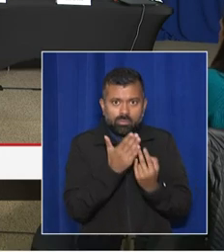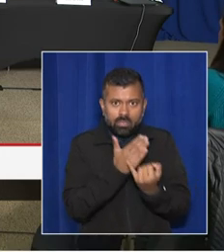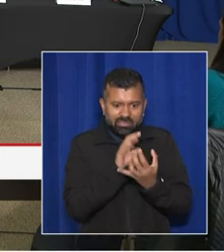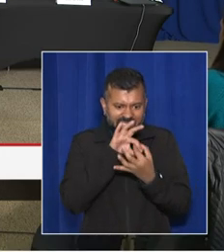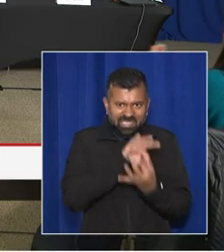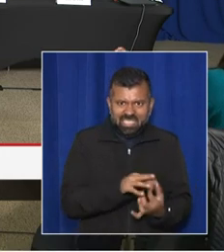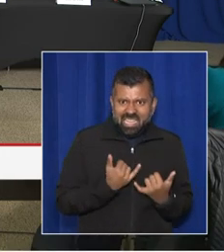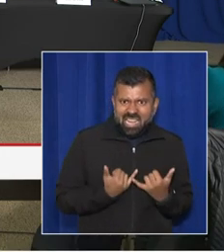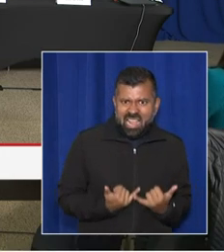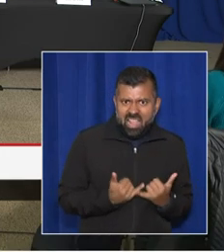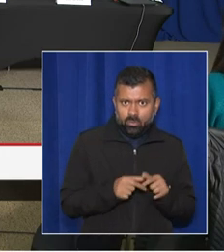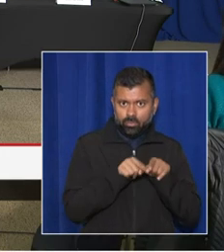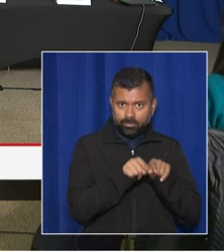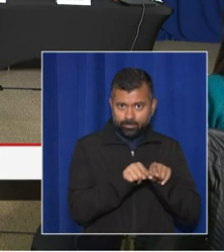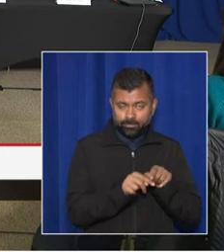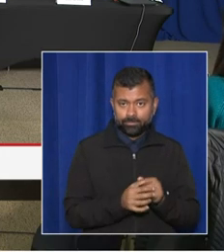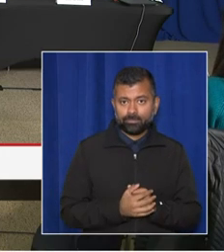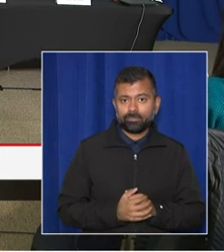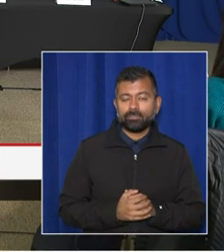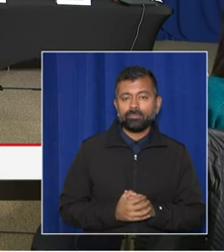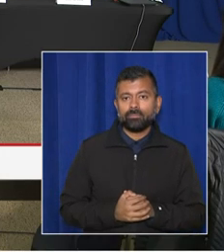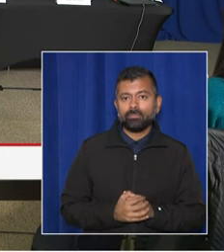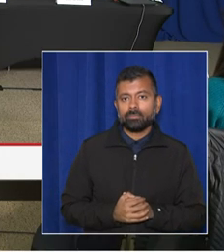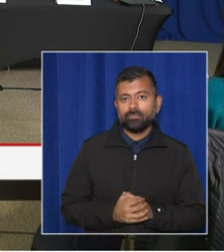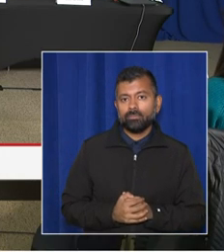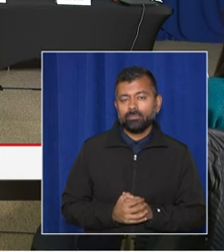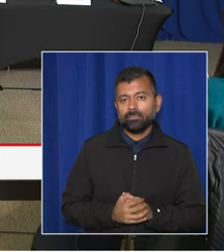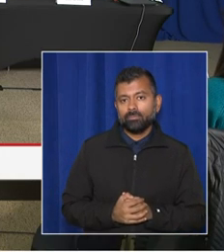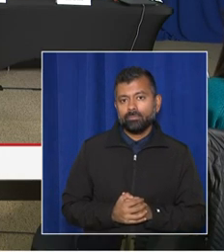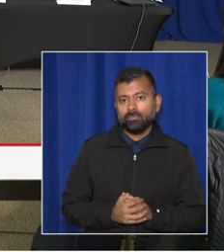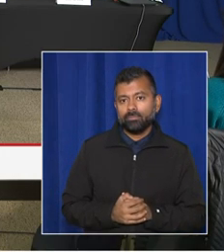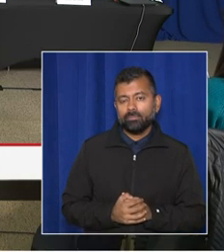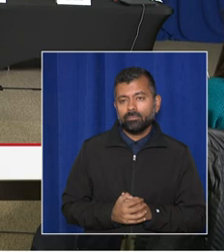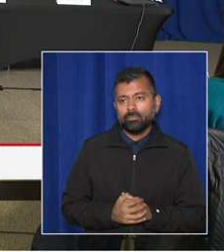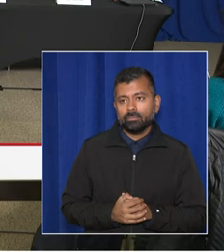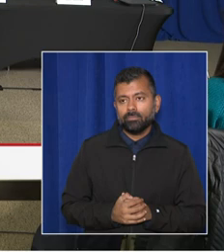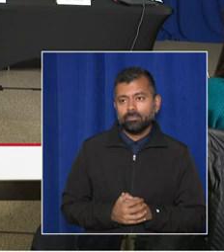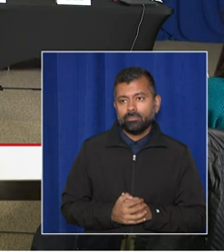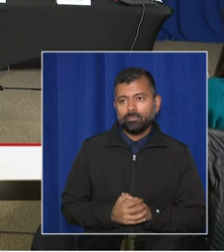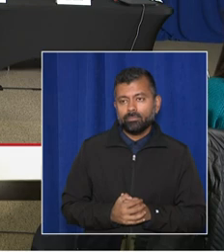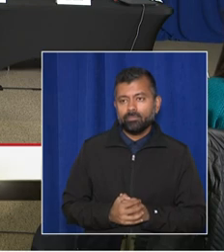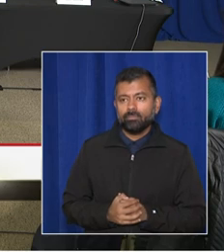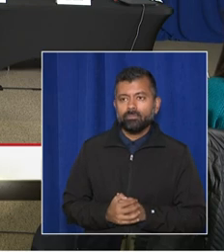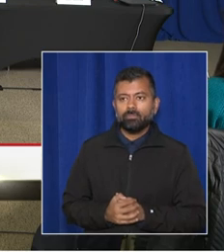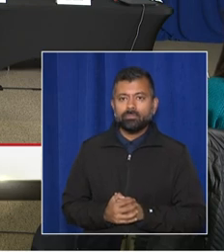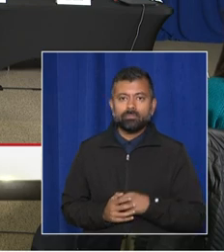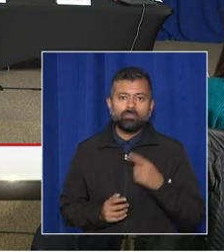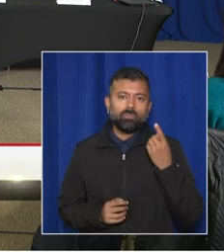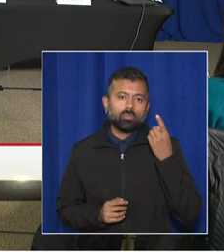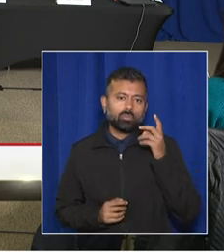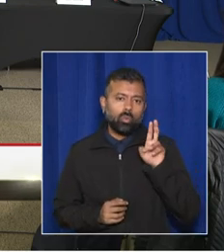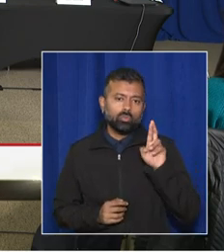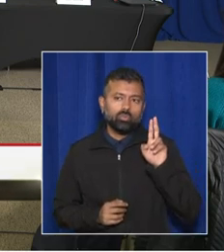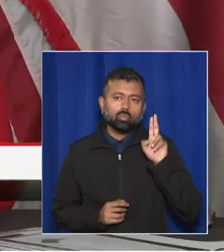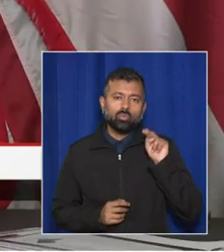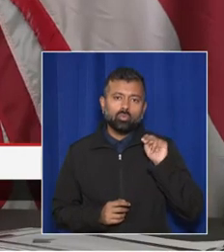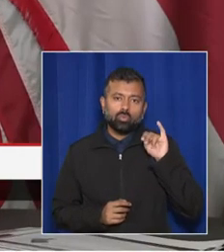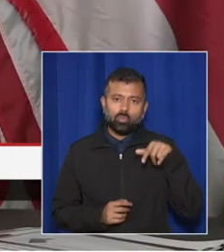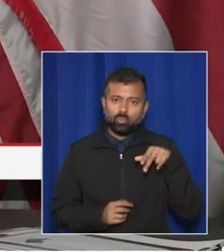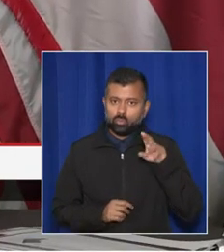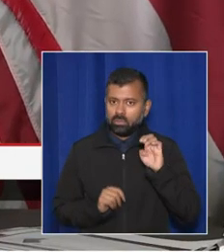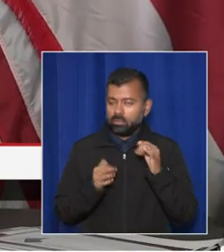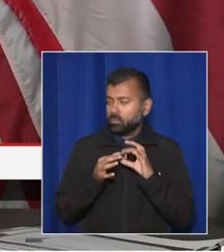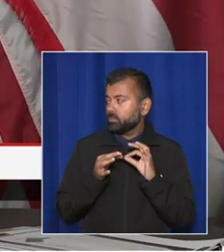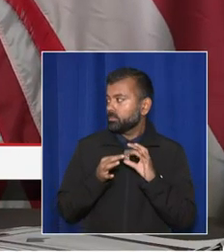you're in between employment to touch up on your skills and consider joining us at the DC Infrastructure Academy, which is paid